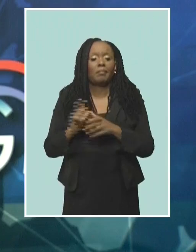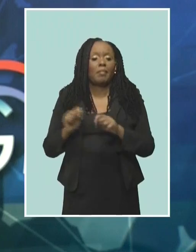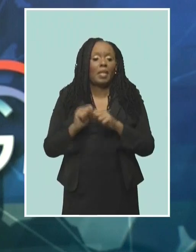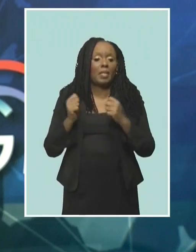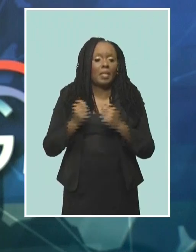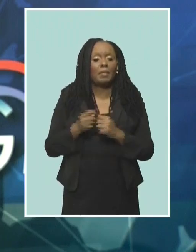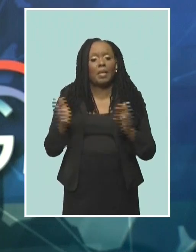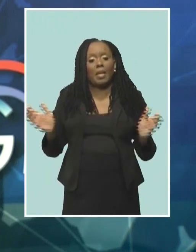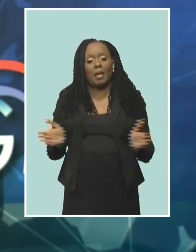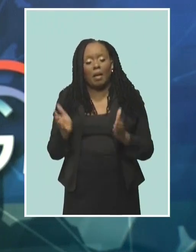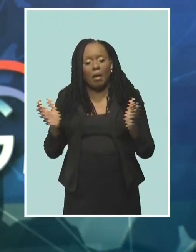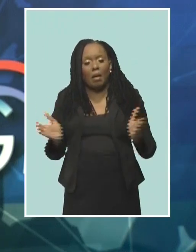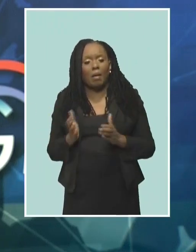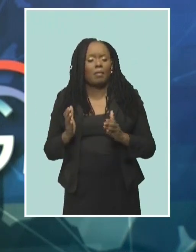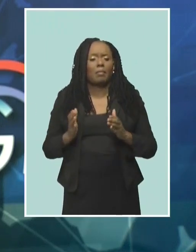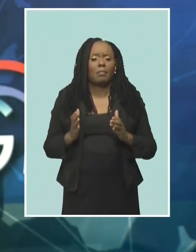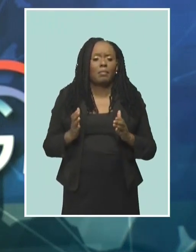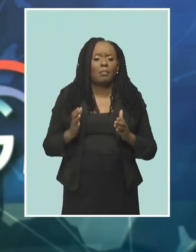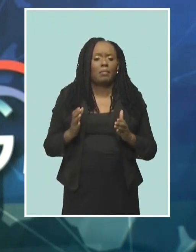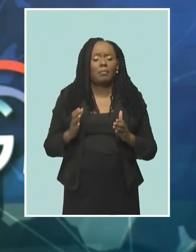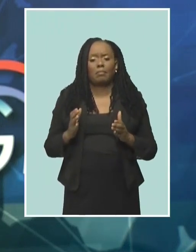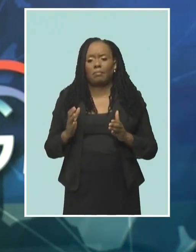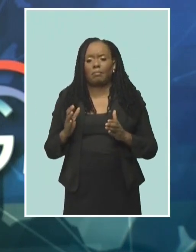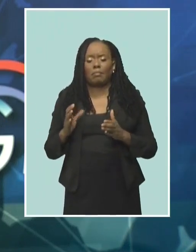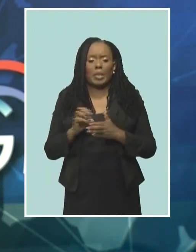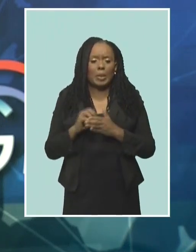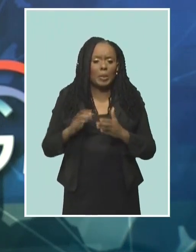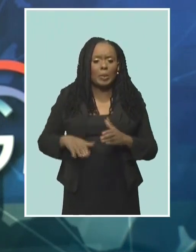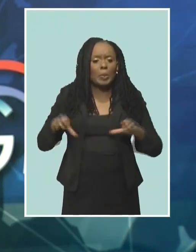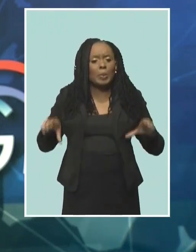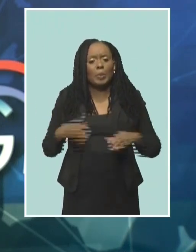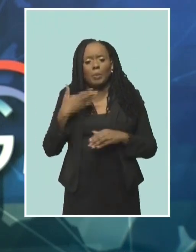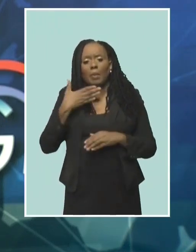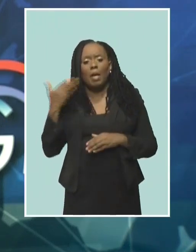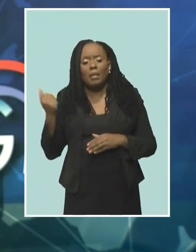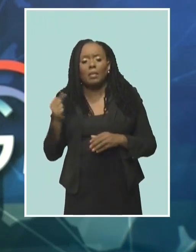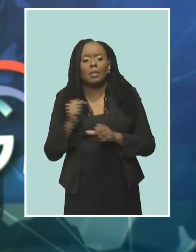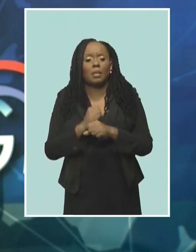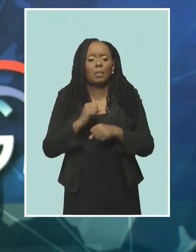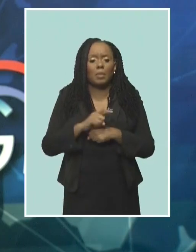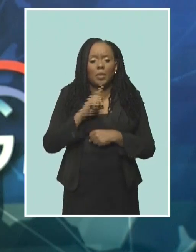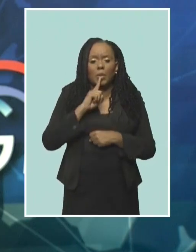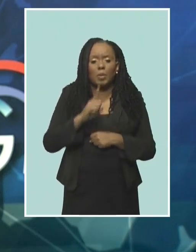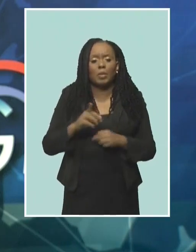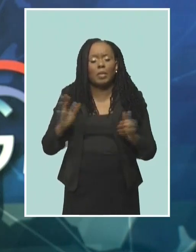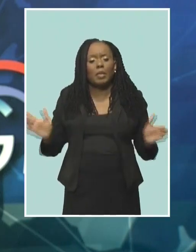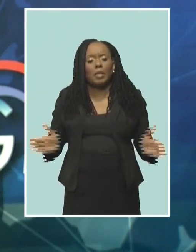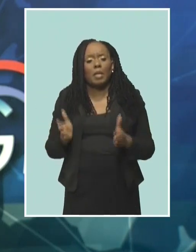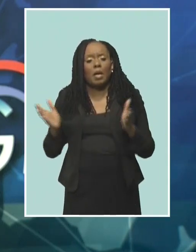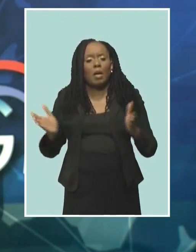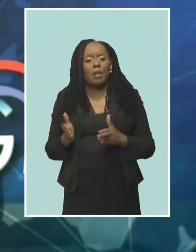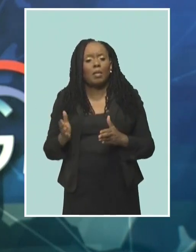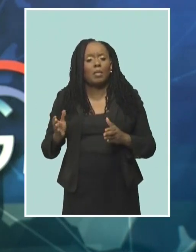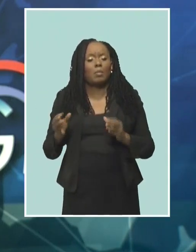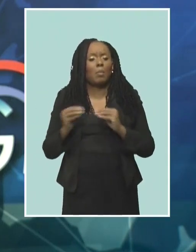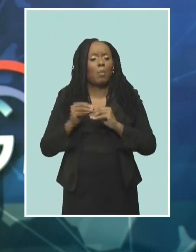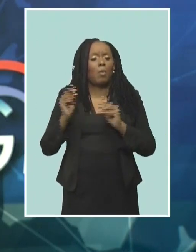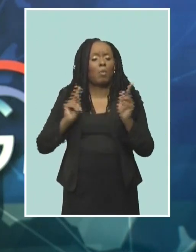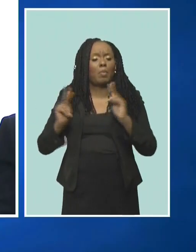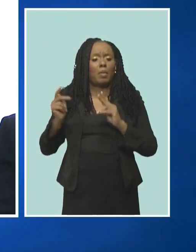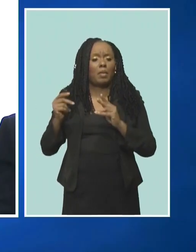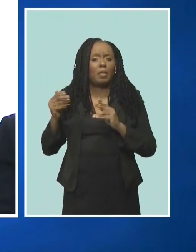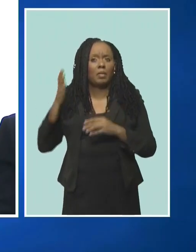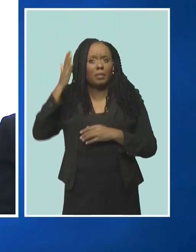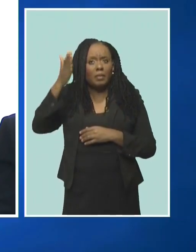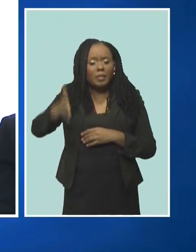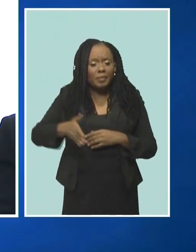encouraged the competitors to do their best and make the most of the opportunity and to encourage future generations. It